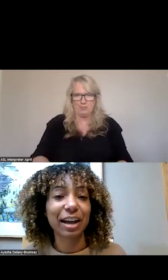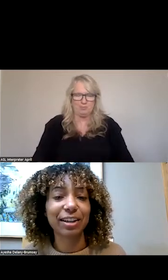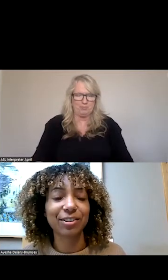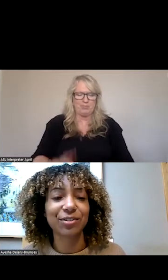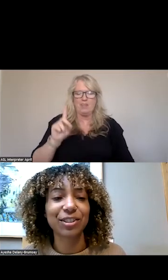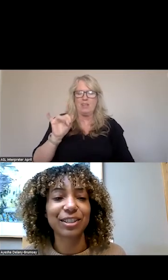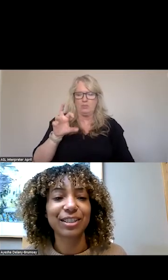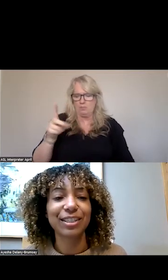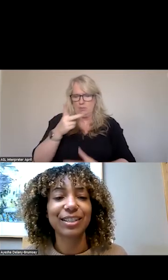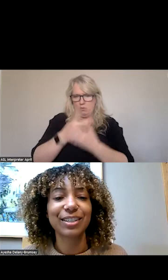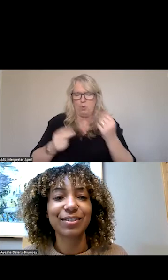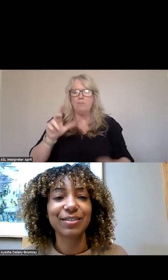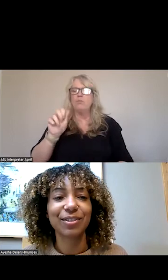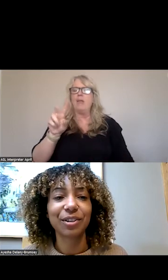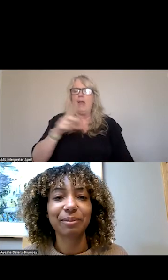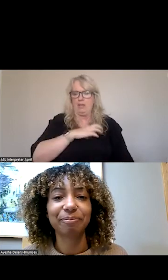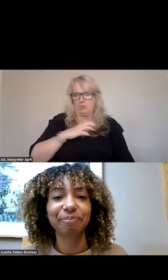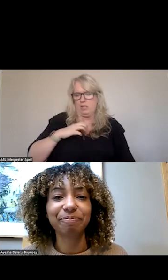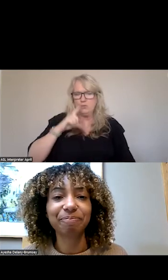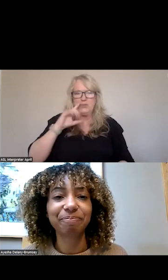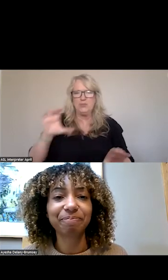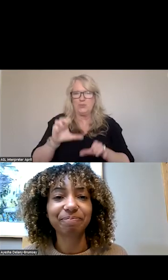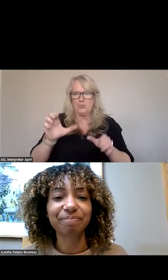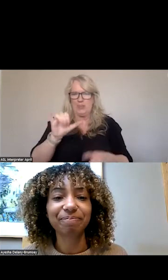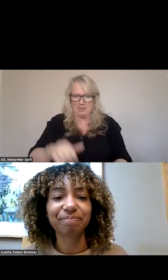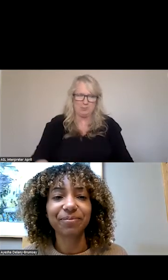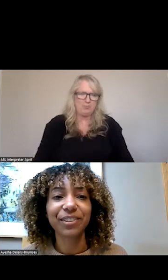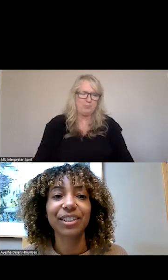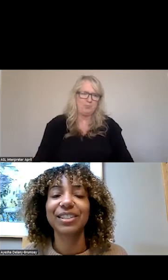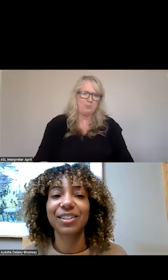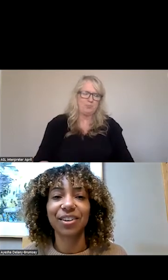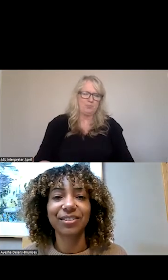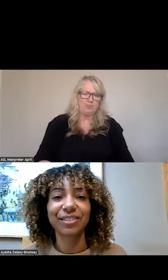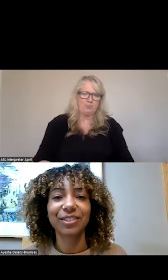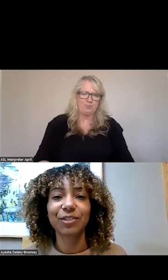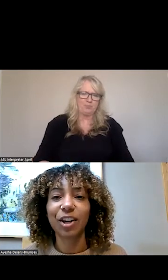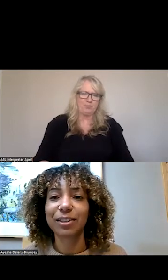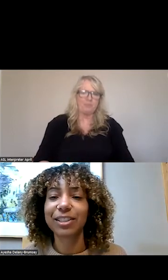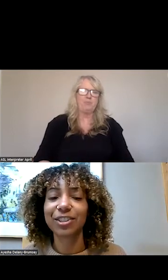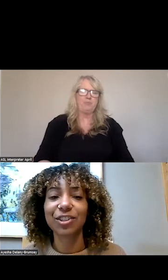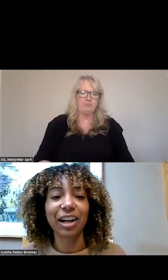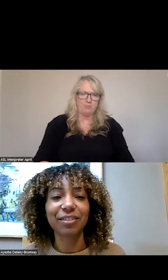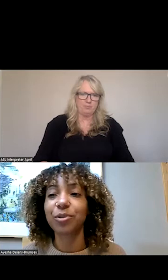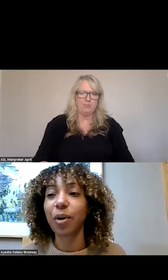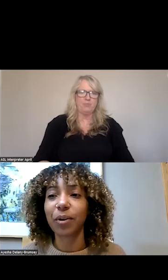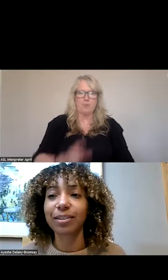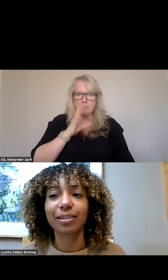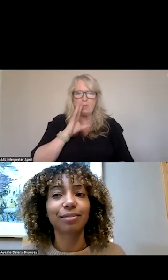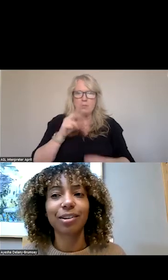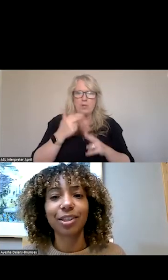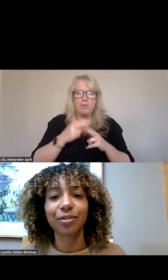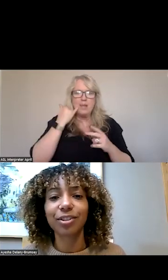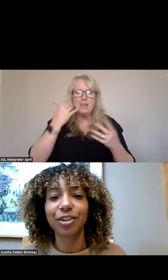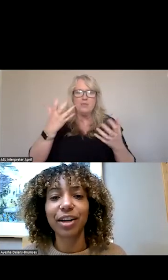and thanks to the Ad Council for loading it. So we've talked about these t-shirts a lot. If you want